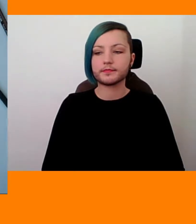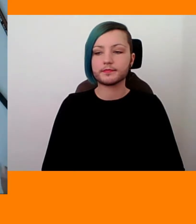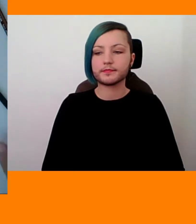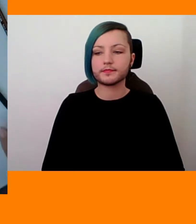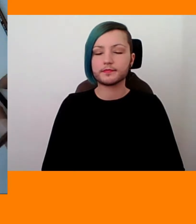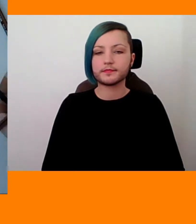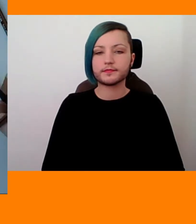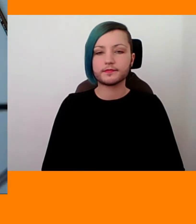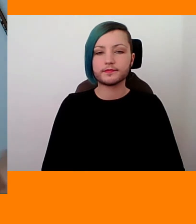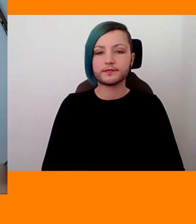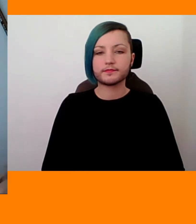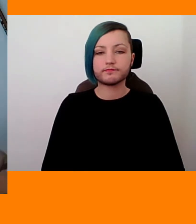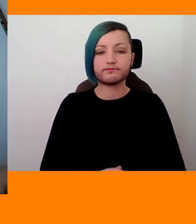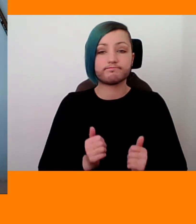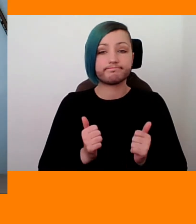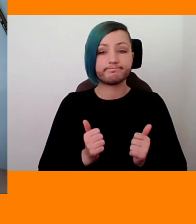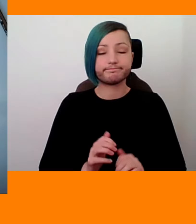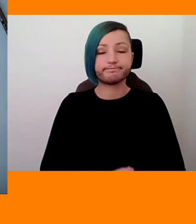Like so.